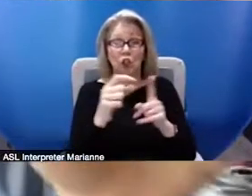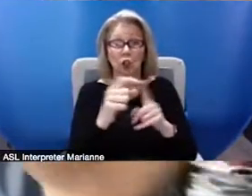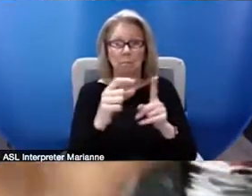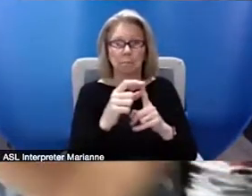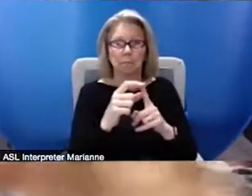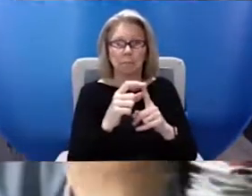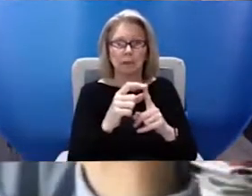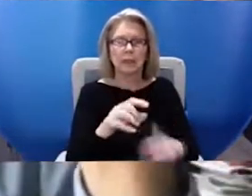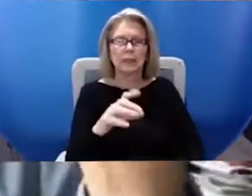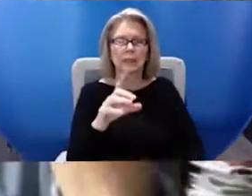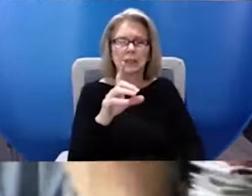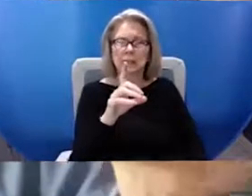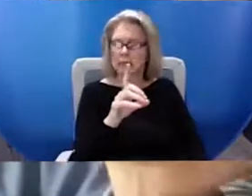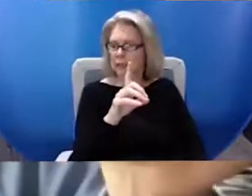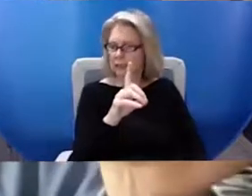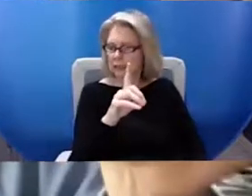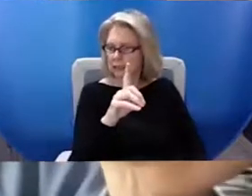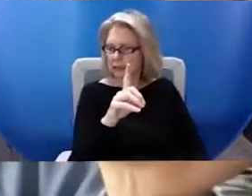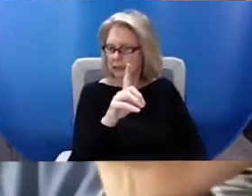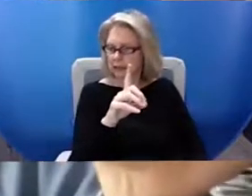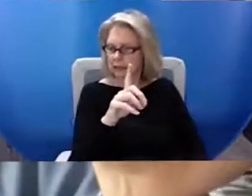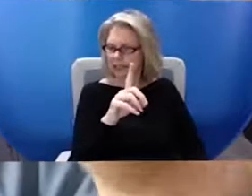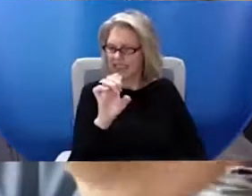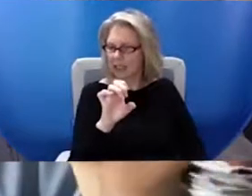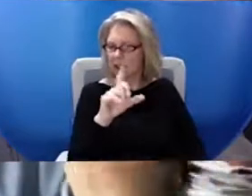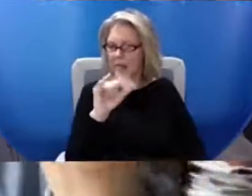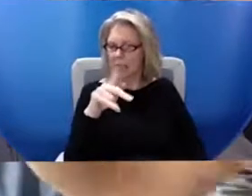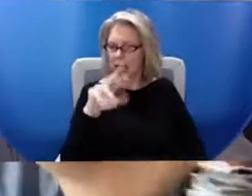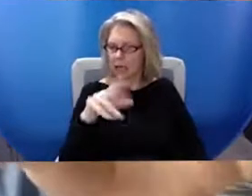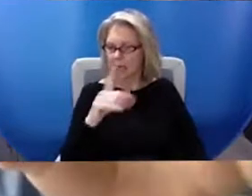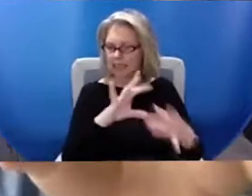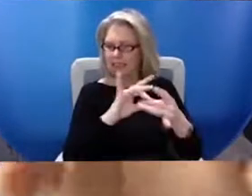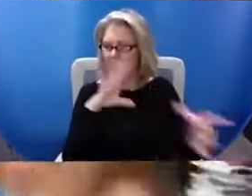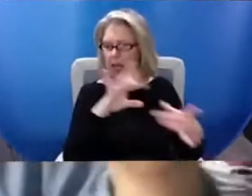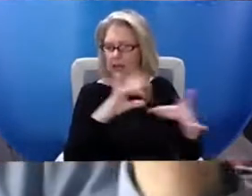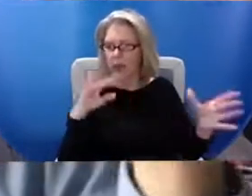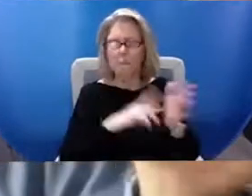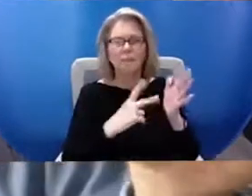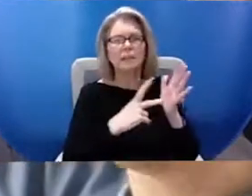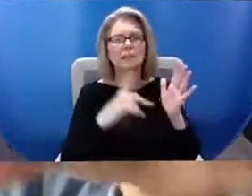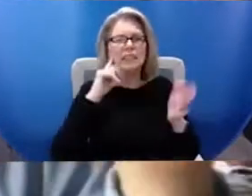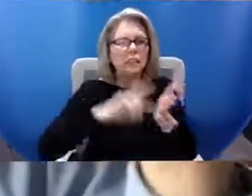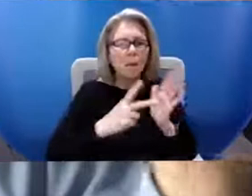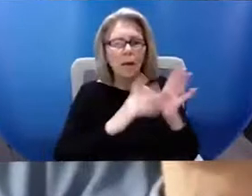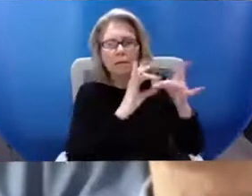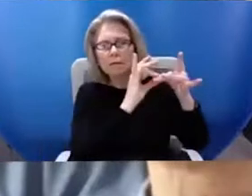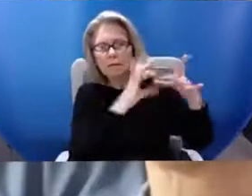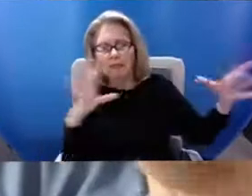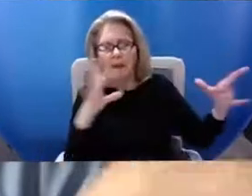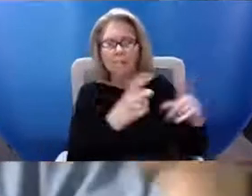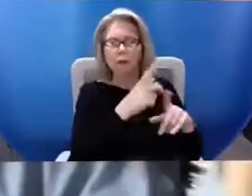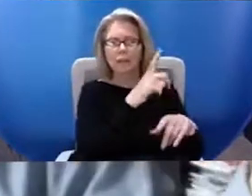just bring the key term first, is delinking, right? And delinking means that the liberation from